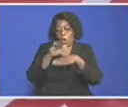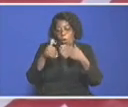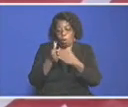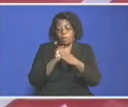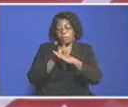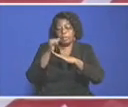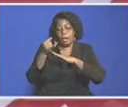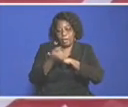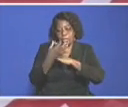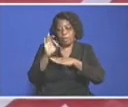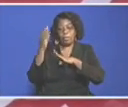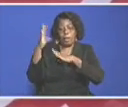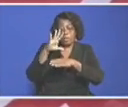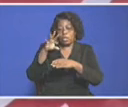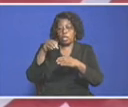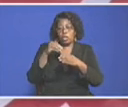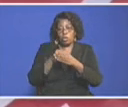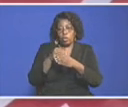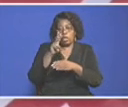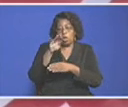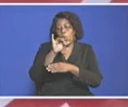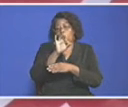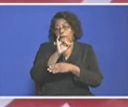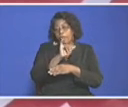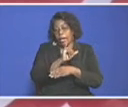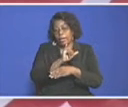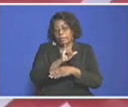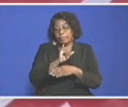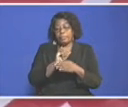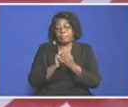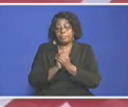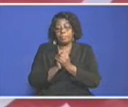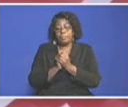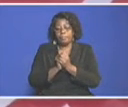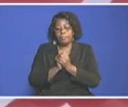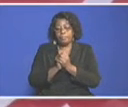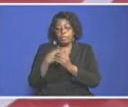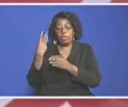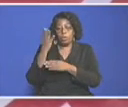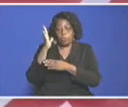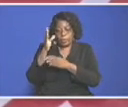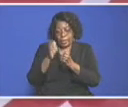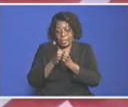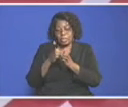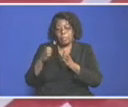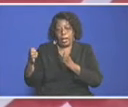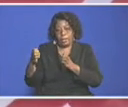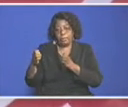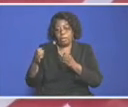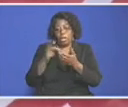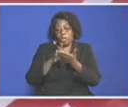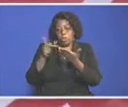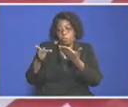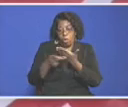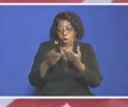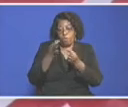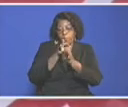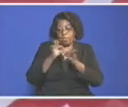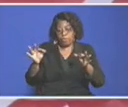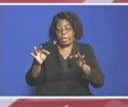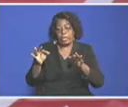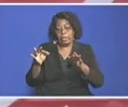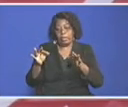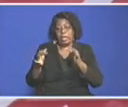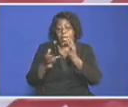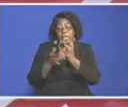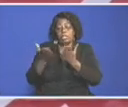of the Bahamas, including Wi-Fi. We will expand the existing program of free internet